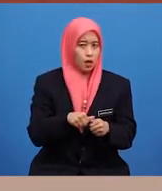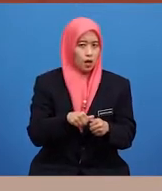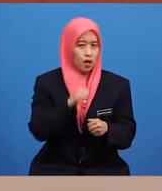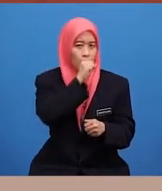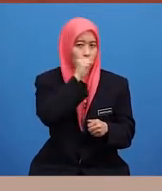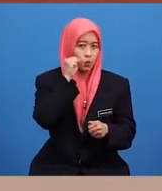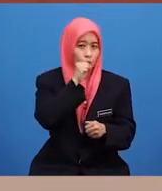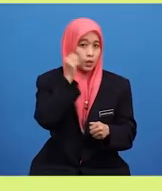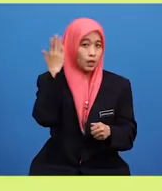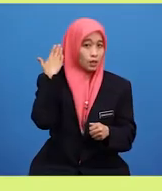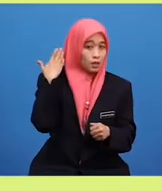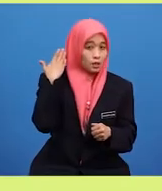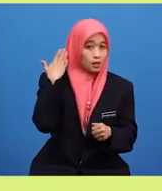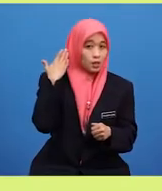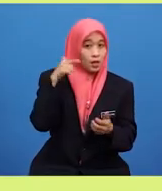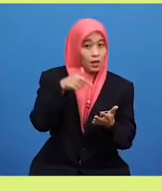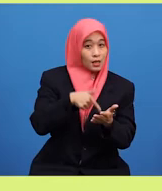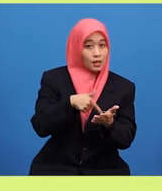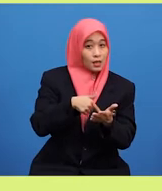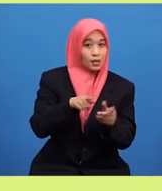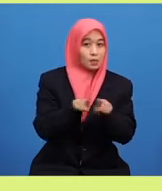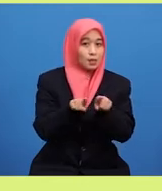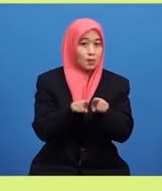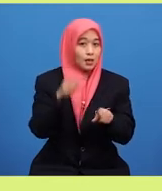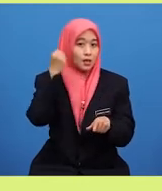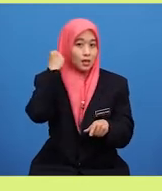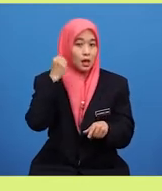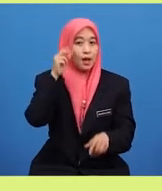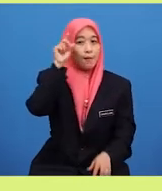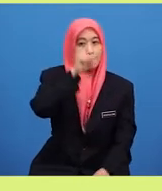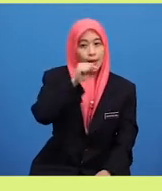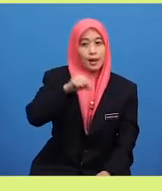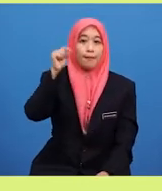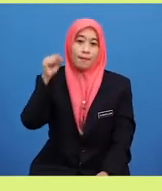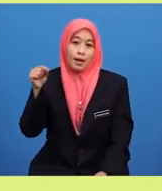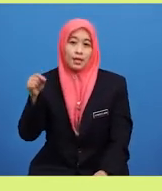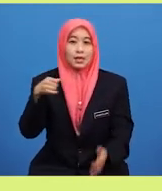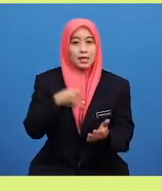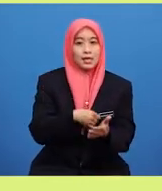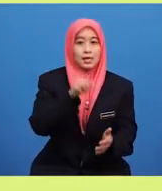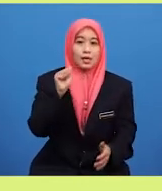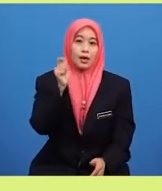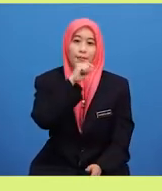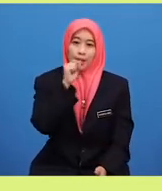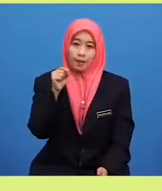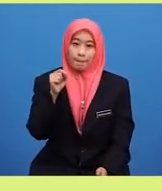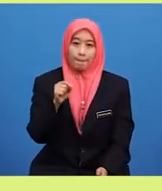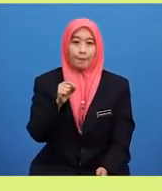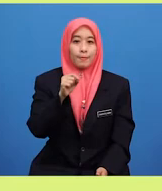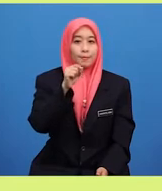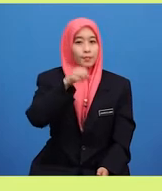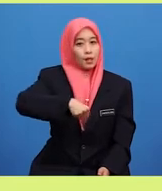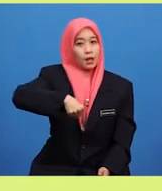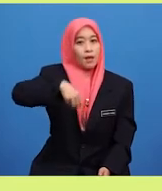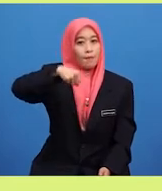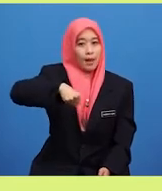again. Pen, pen, it's a pen. Bag, bag,